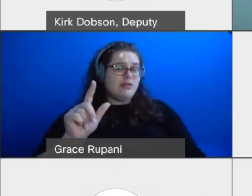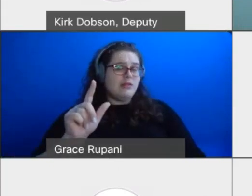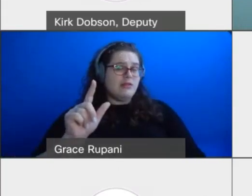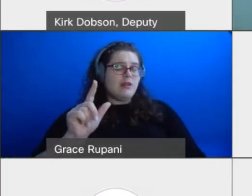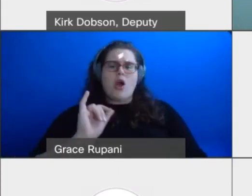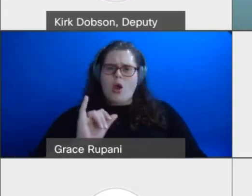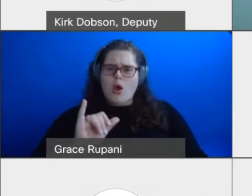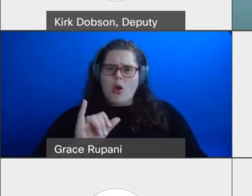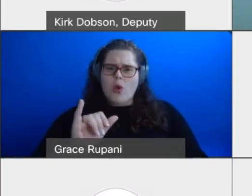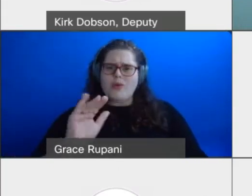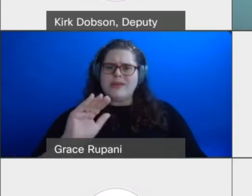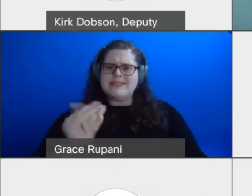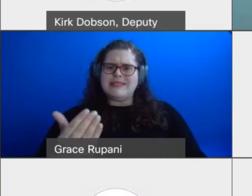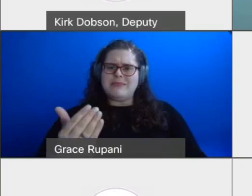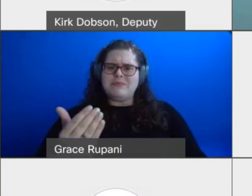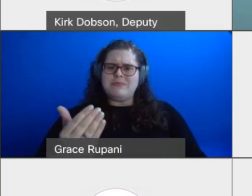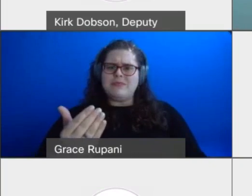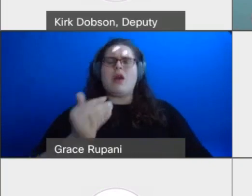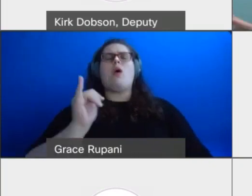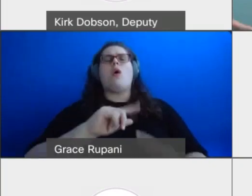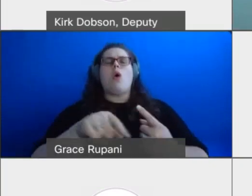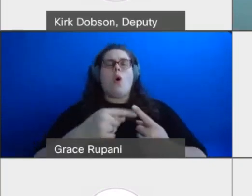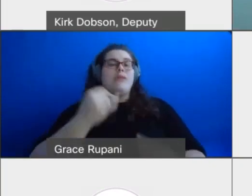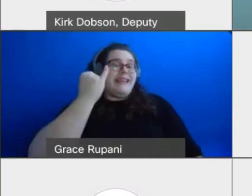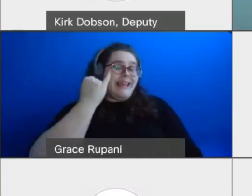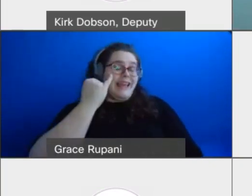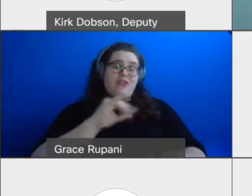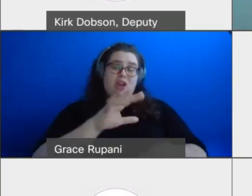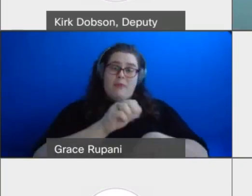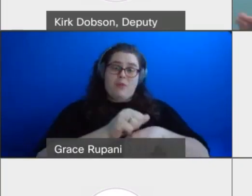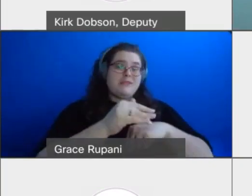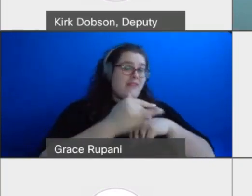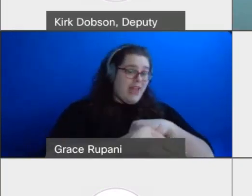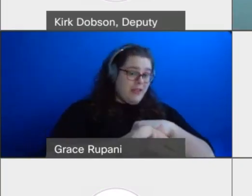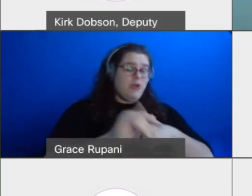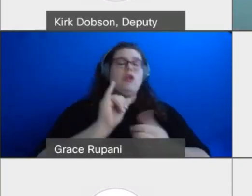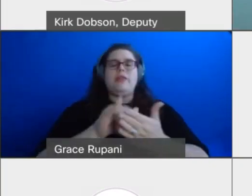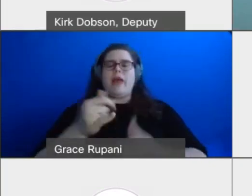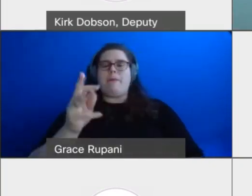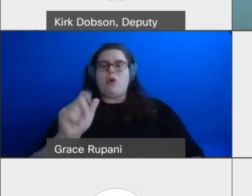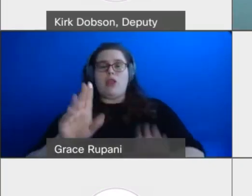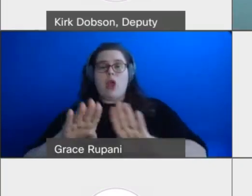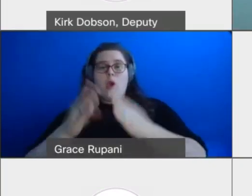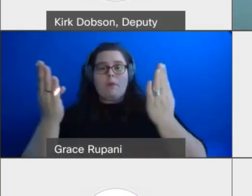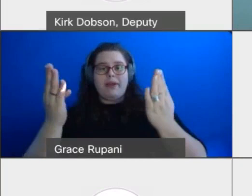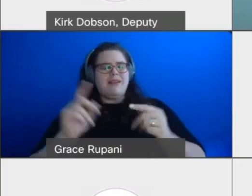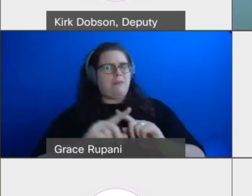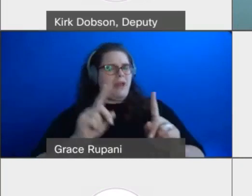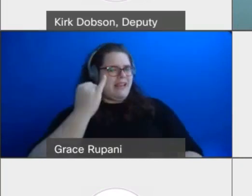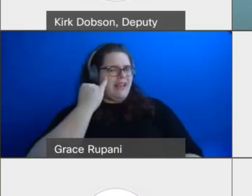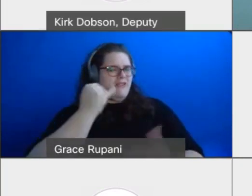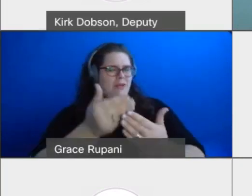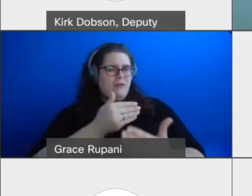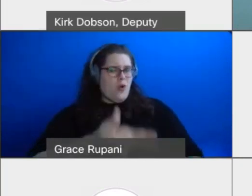I guess it's only when appointments are available that the portal's available. If you went into the portal before it was your turn, what would